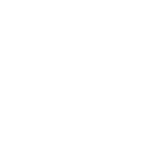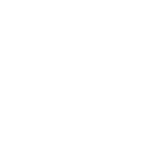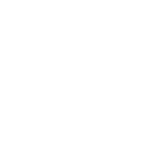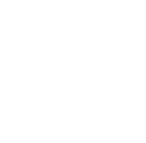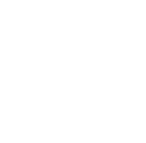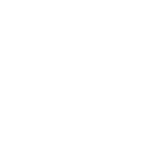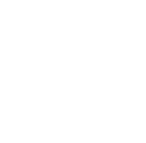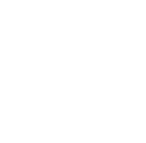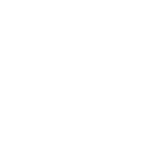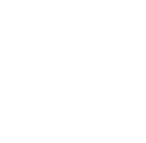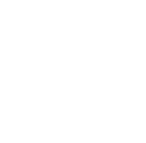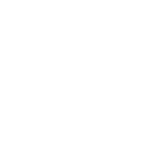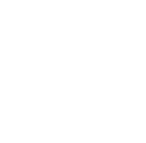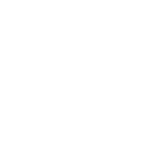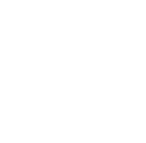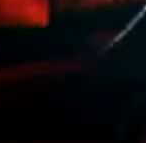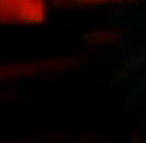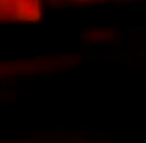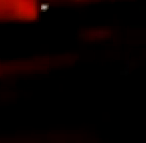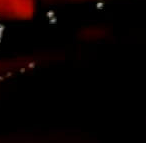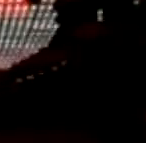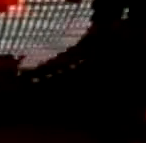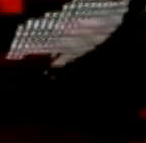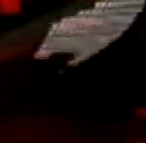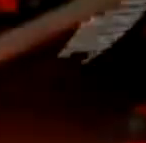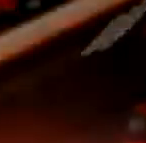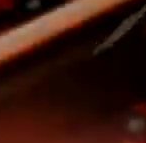Kenya, opening your world.